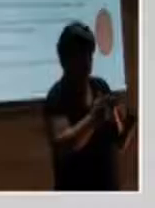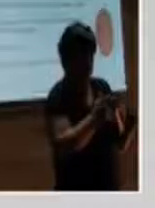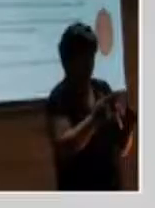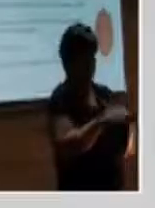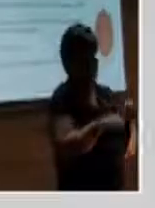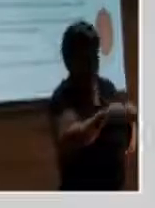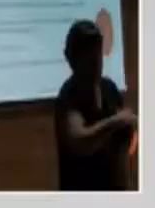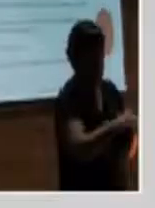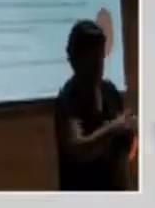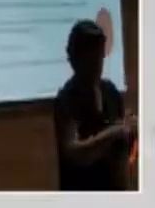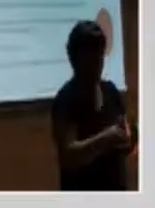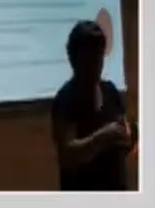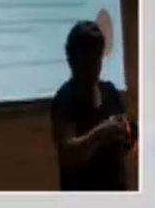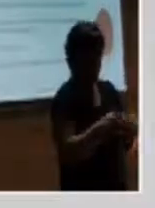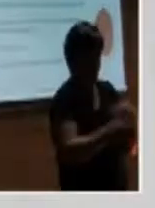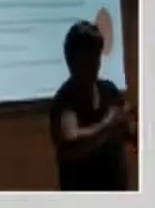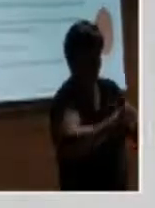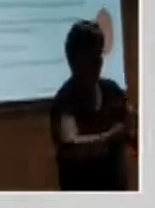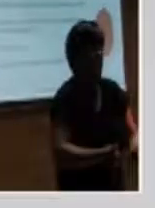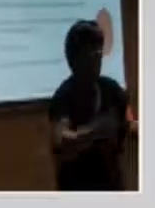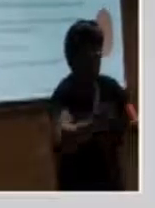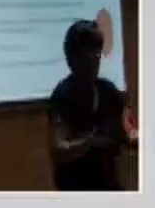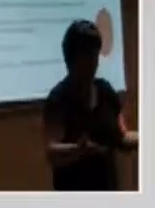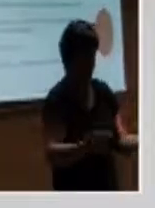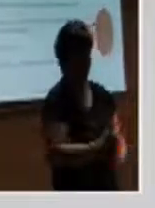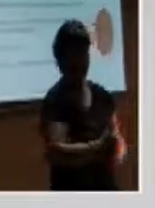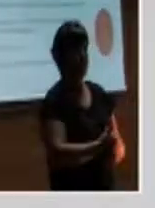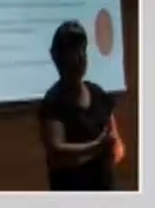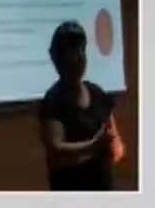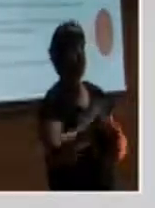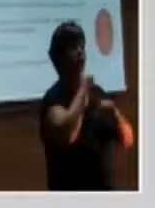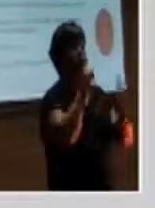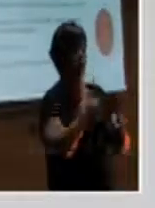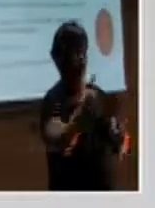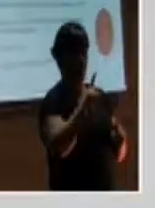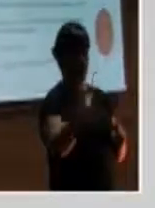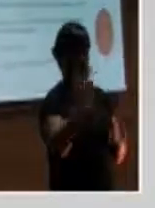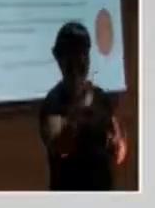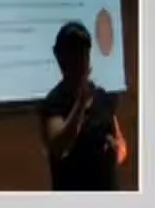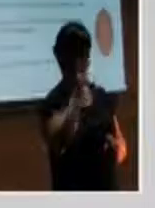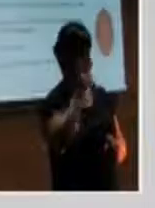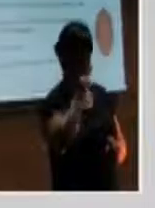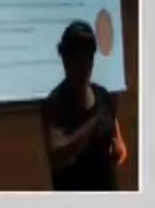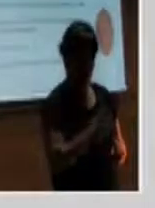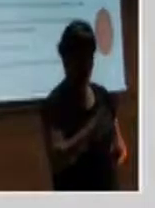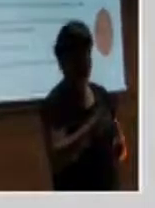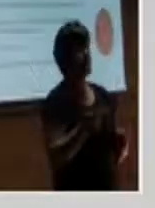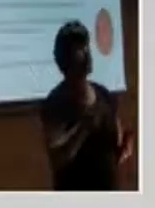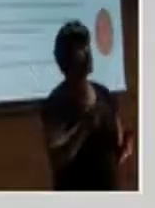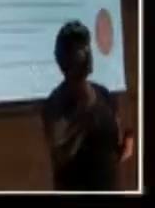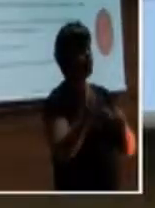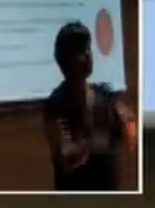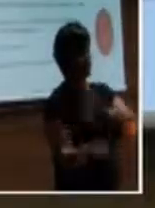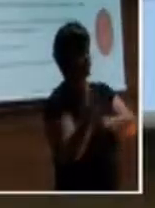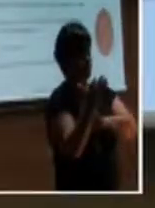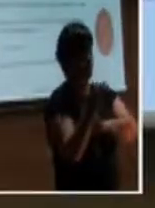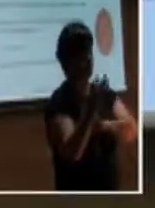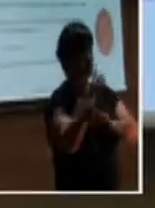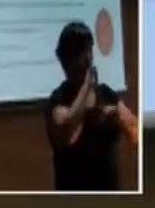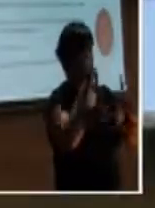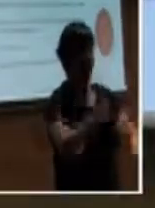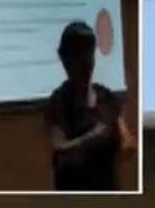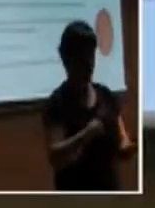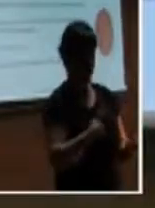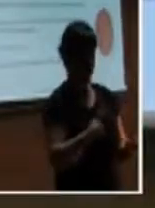The Foundation Sylvia Hemmet that was mentioned was established by Her Majesty Queen Sylvia of Sweden